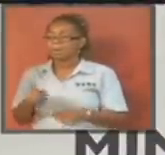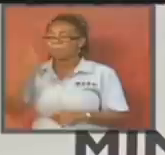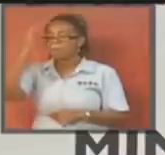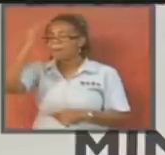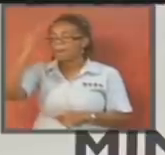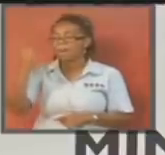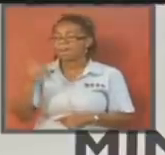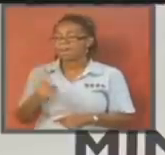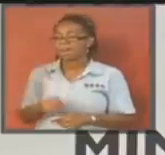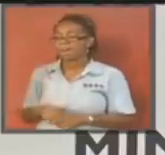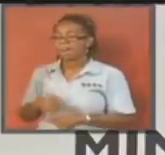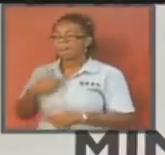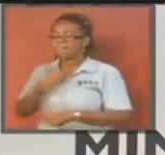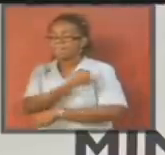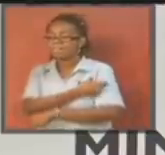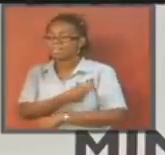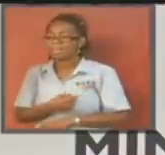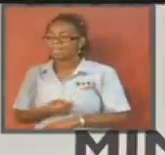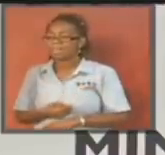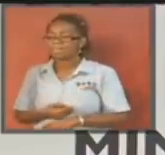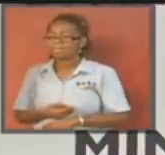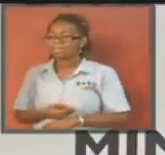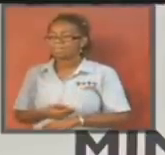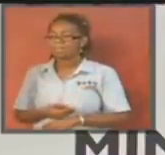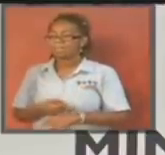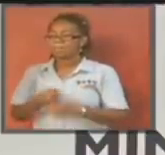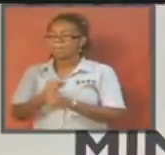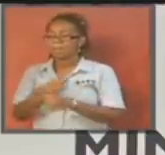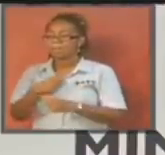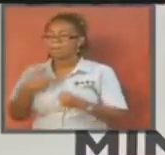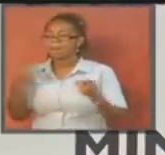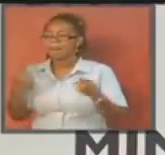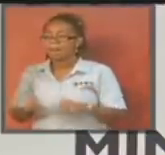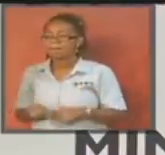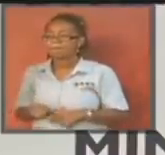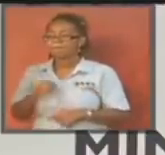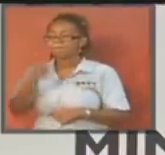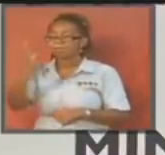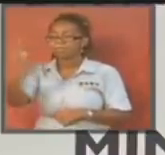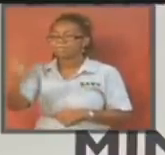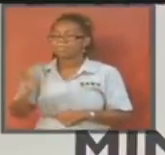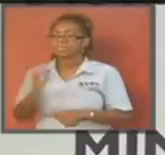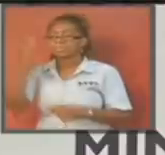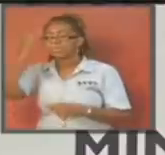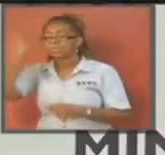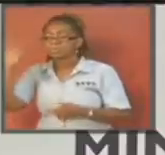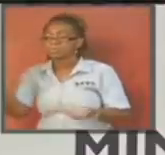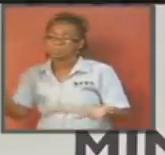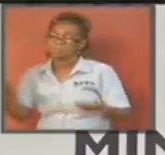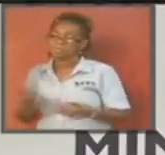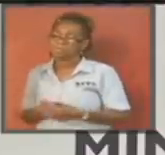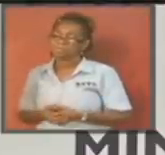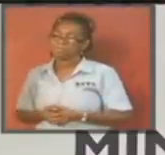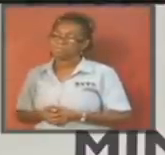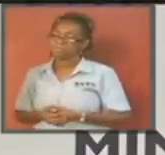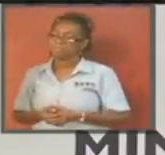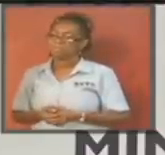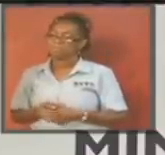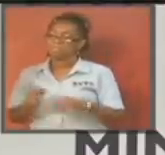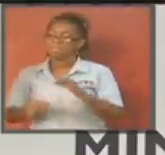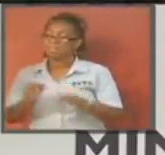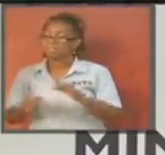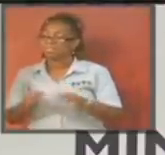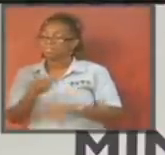we have said before, for certain signs and symptoms post-vaccination. If you have those things and you find they are severe in nature, you contact your